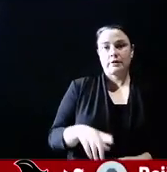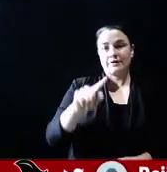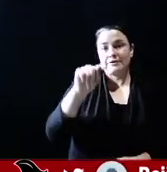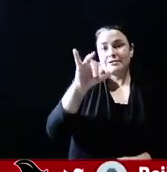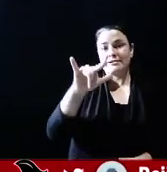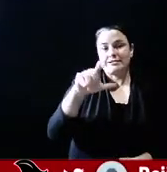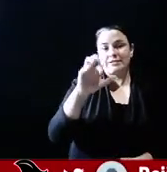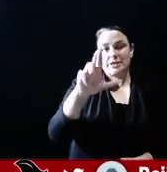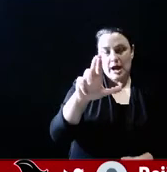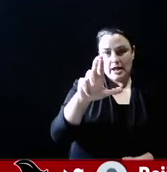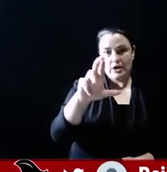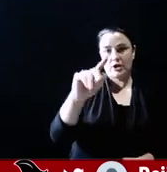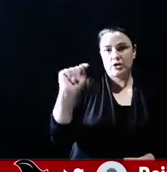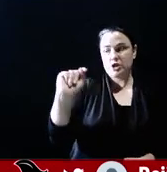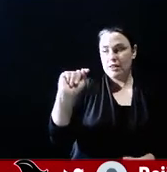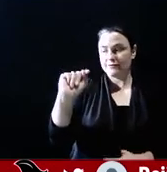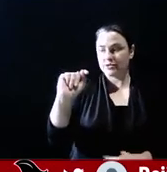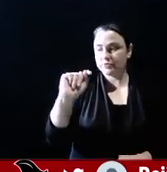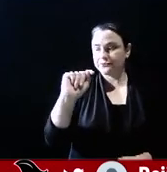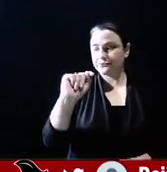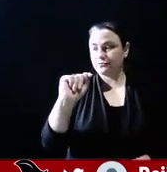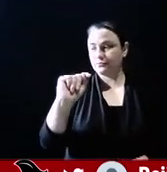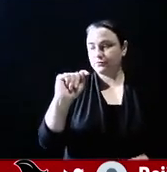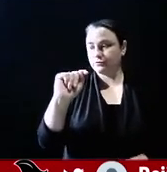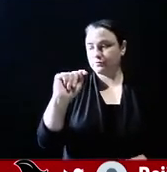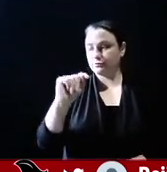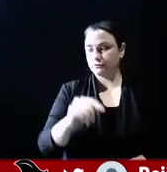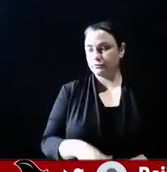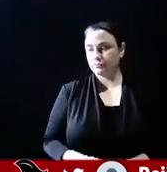Tyler Deshaun Tolliver.